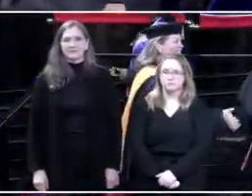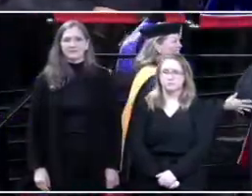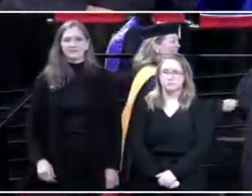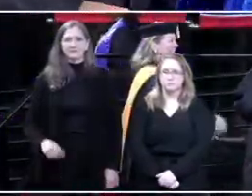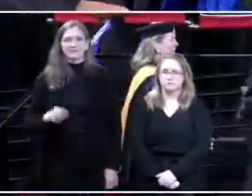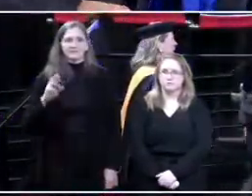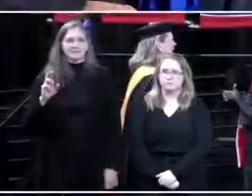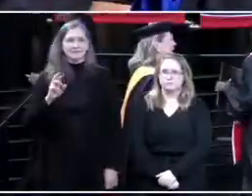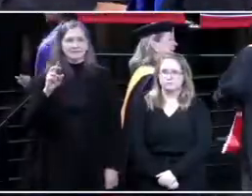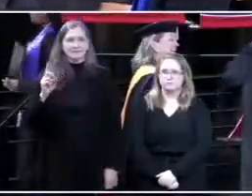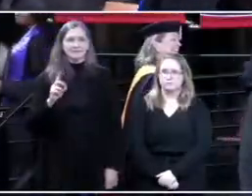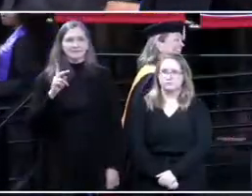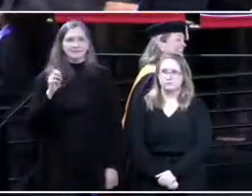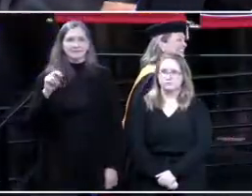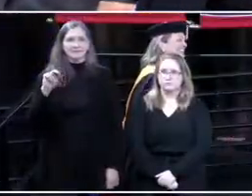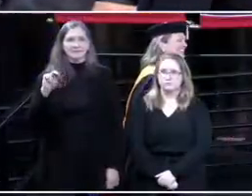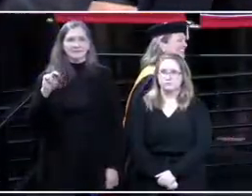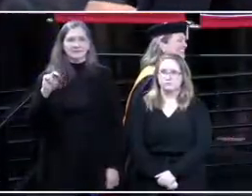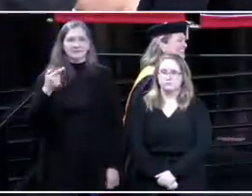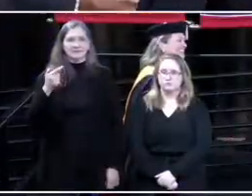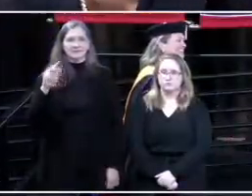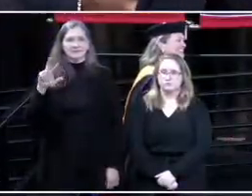Larry Darnell King III.